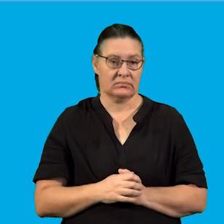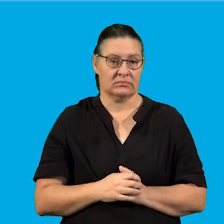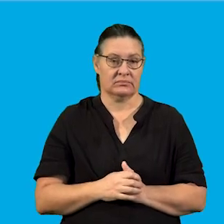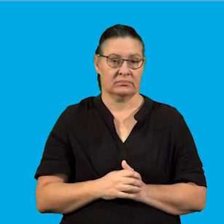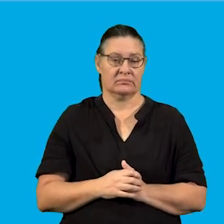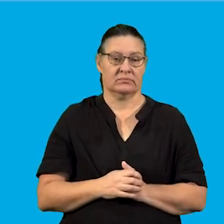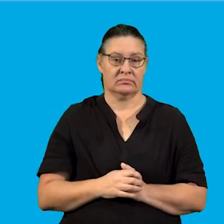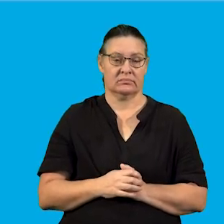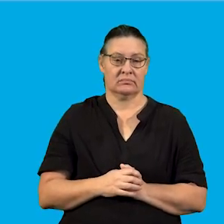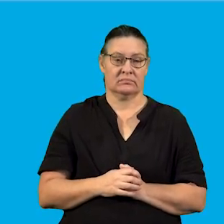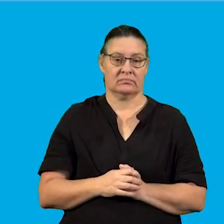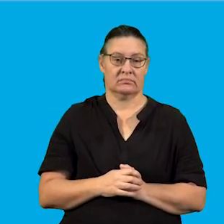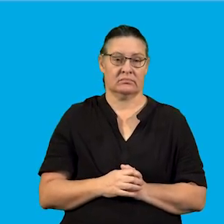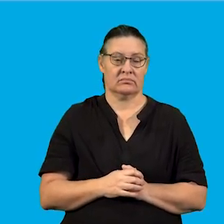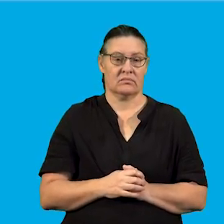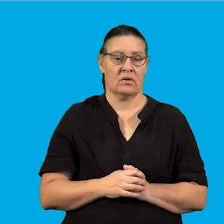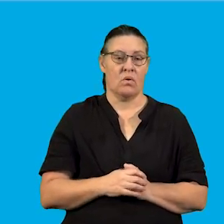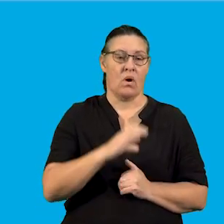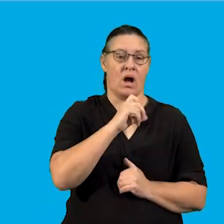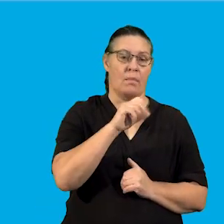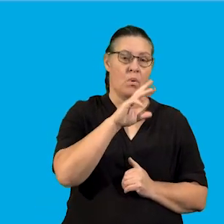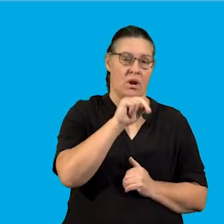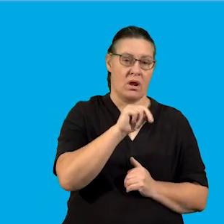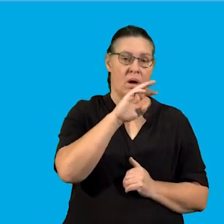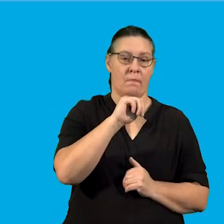full, and then you're going to add the prefix